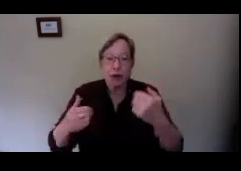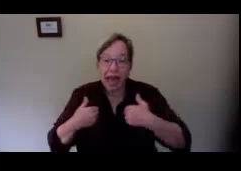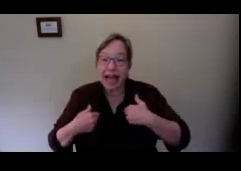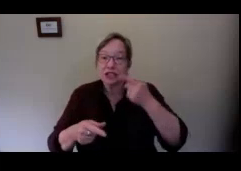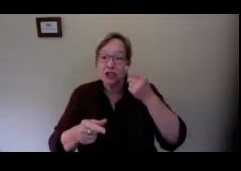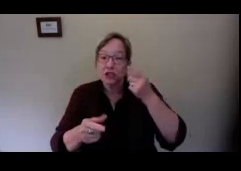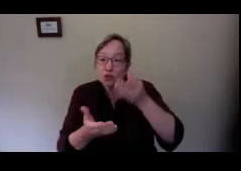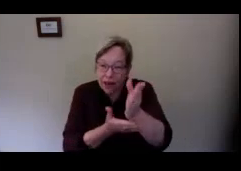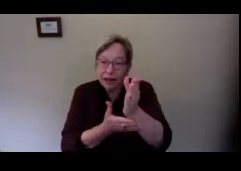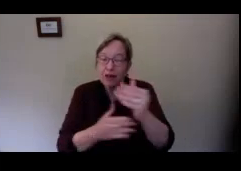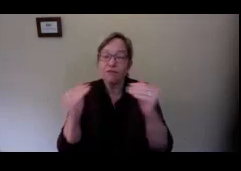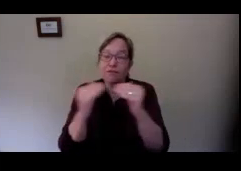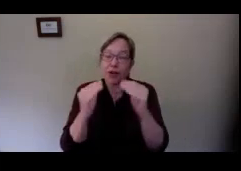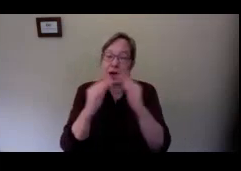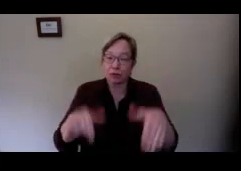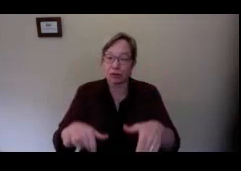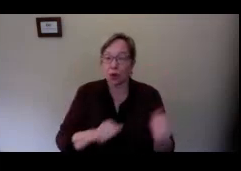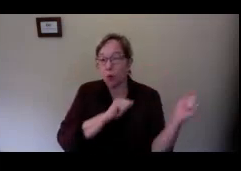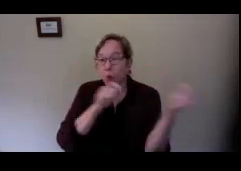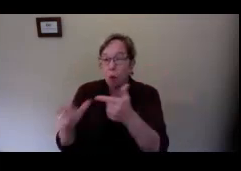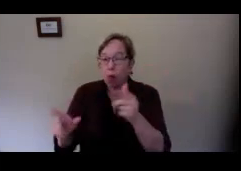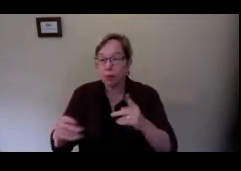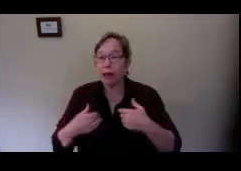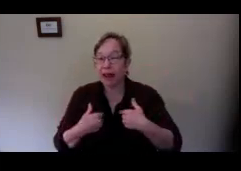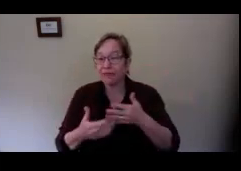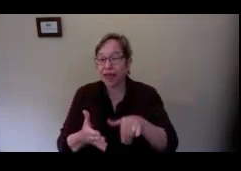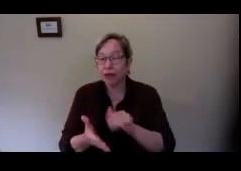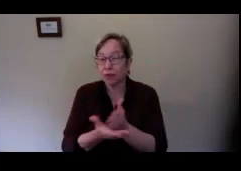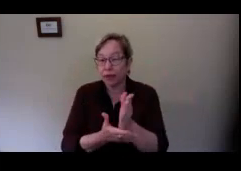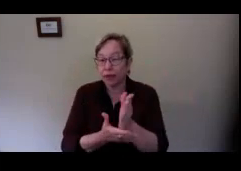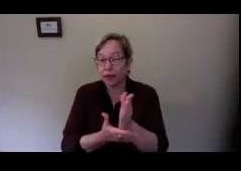fair housing. So advance me.